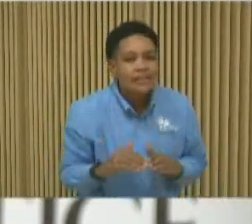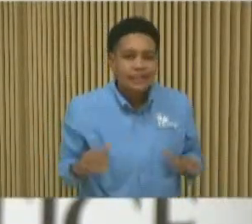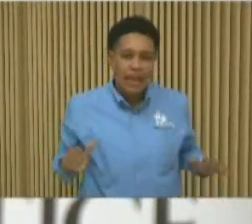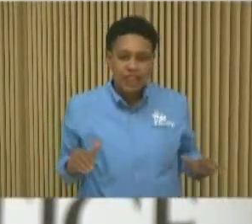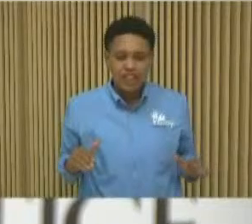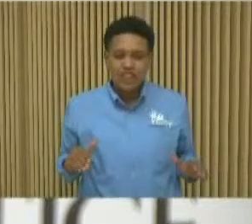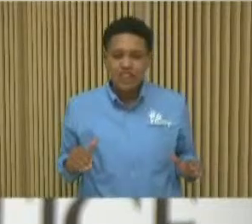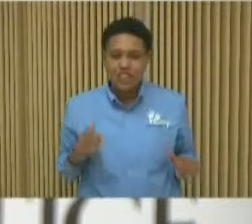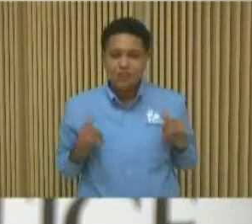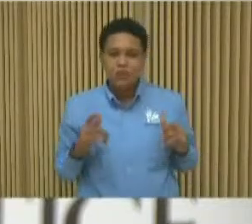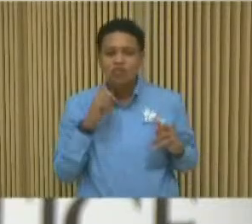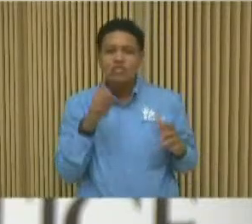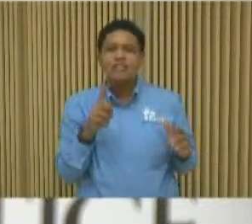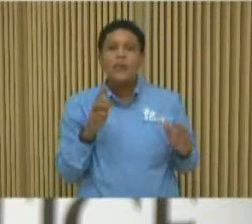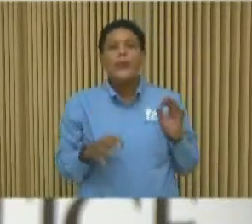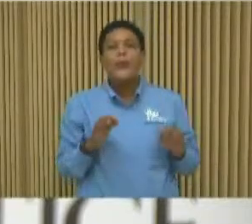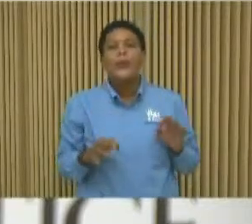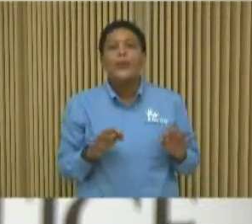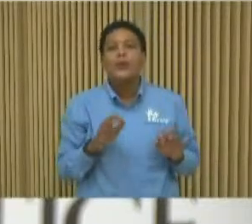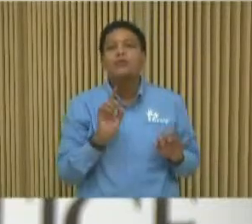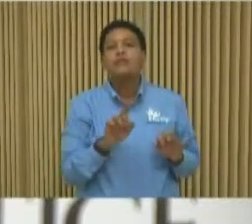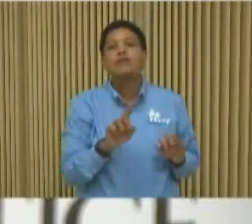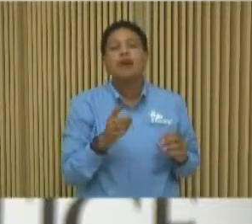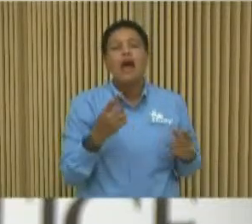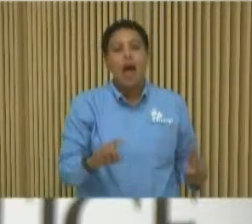which is a trial. But